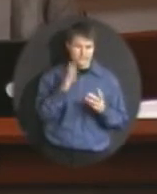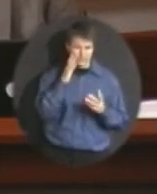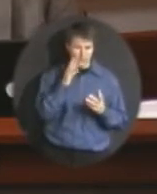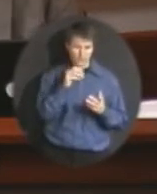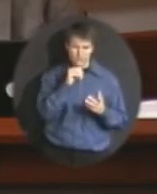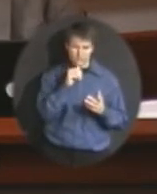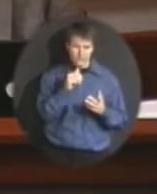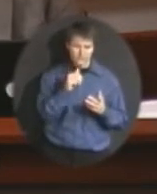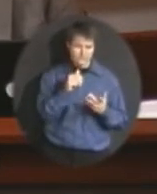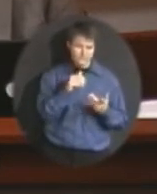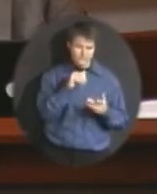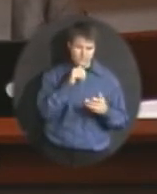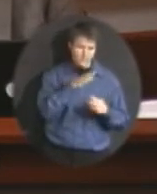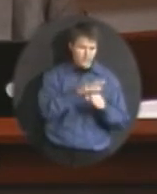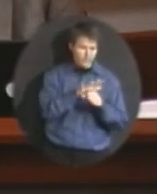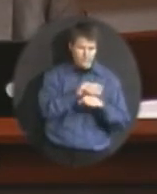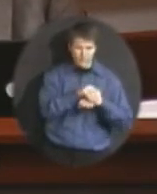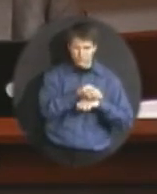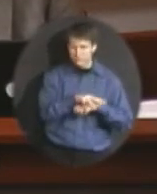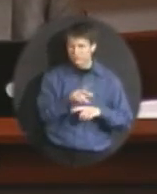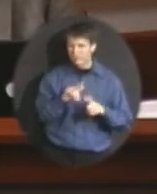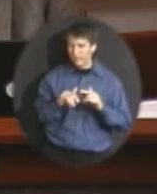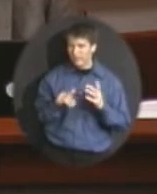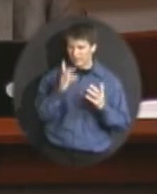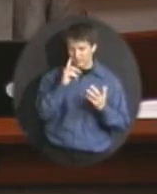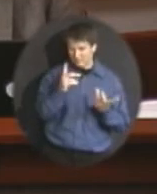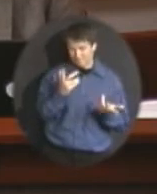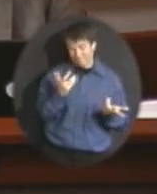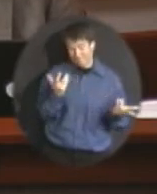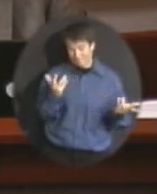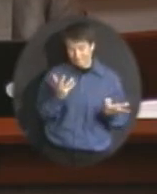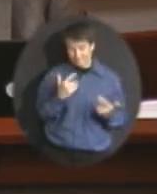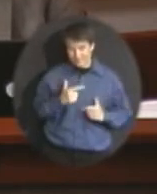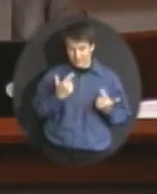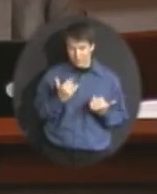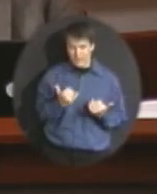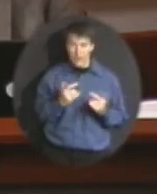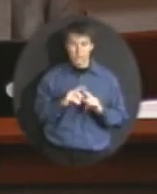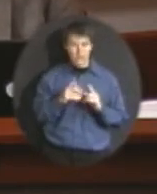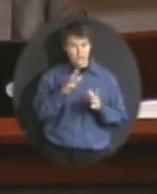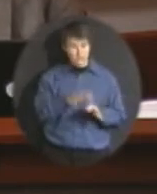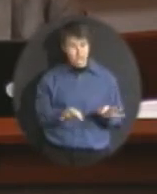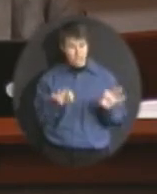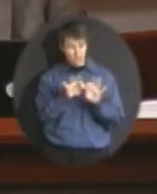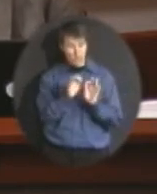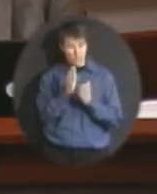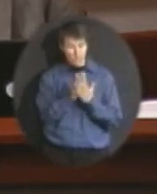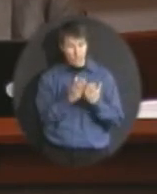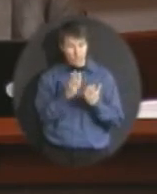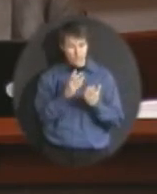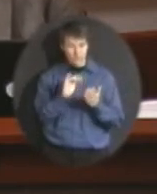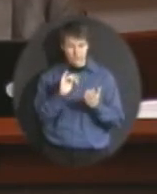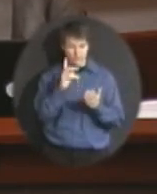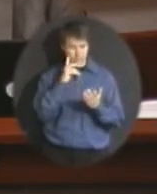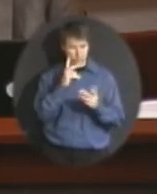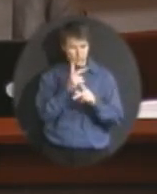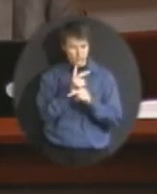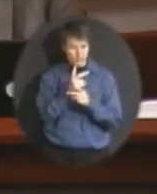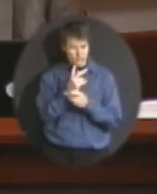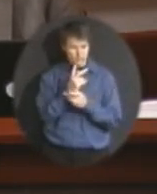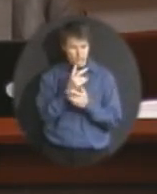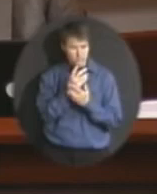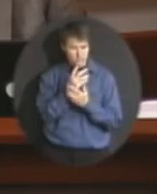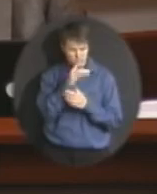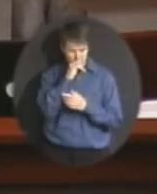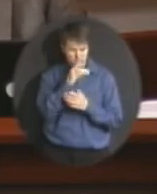enough counselors. It's just that where we find ourselves right now. But this is a very important piece, obviously, safety of our kids. So I think we